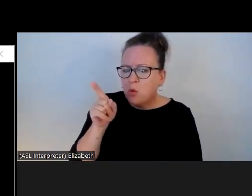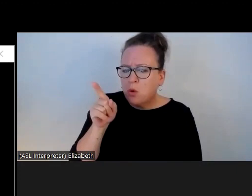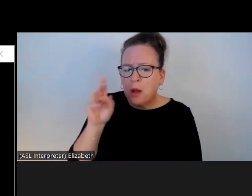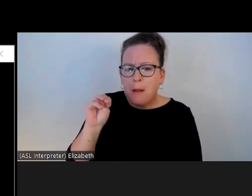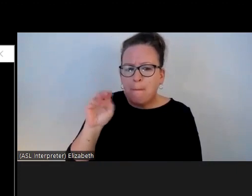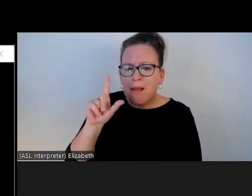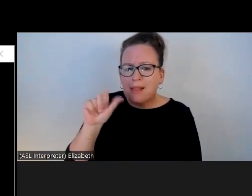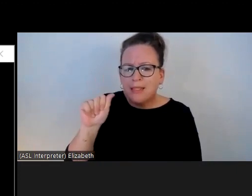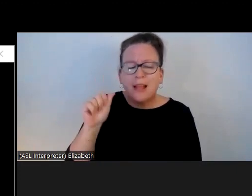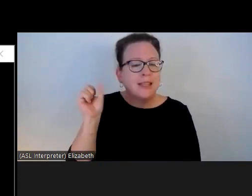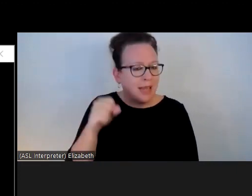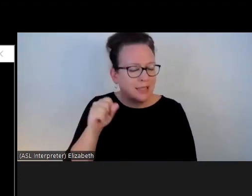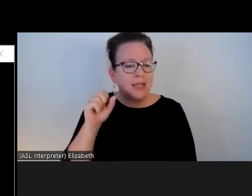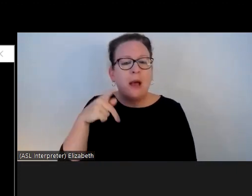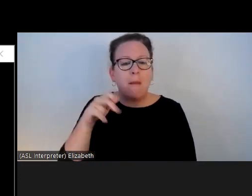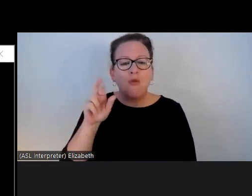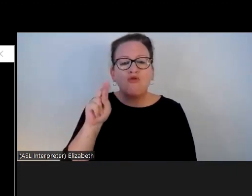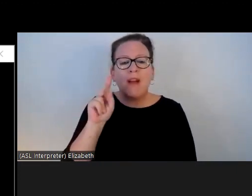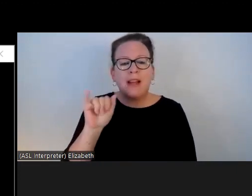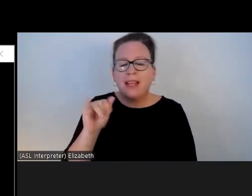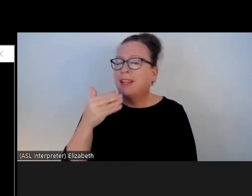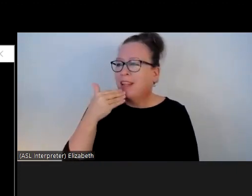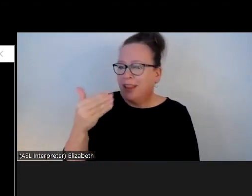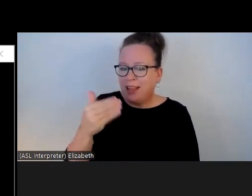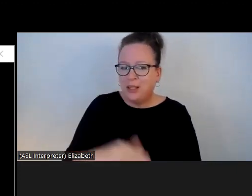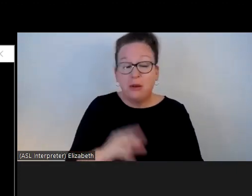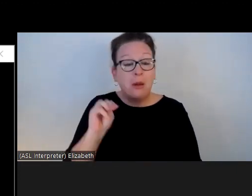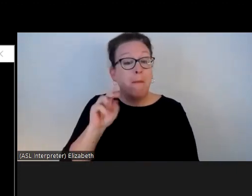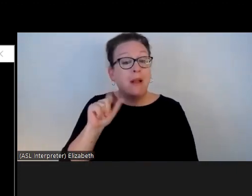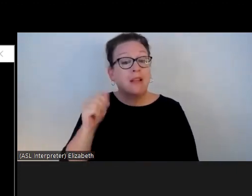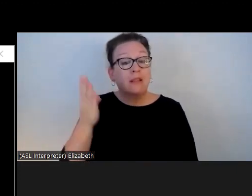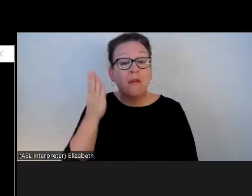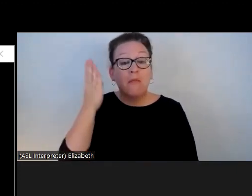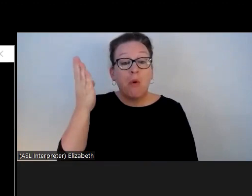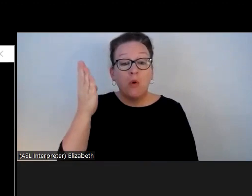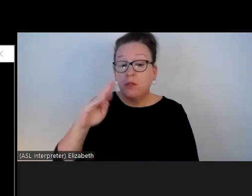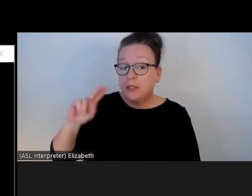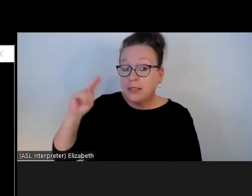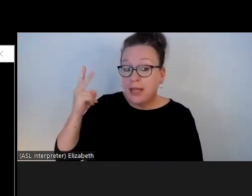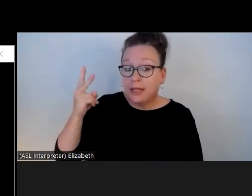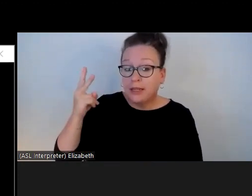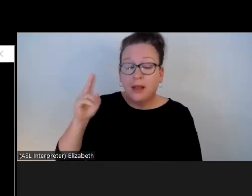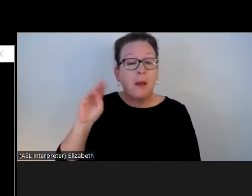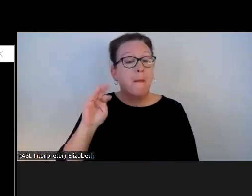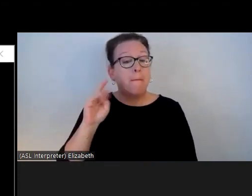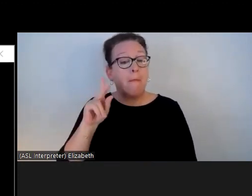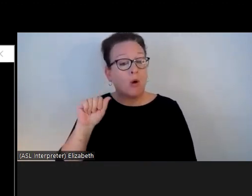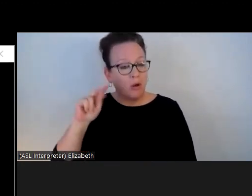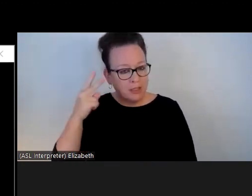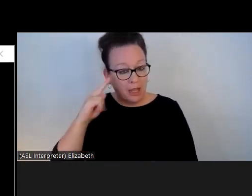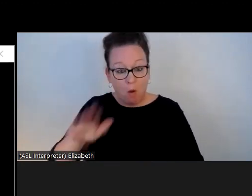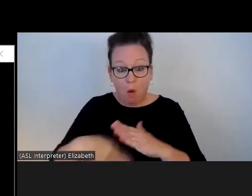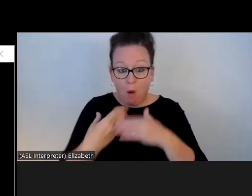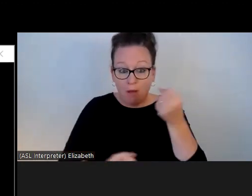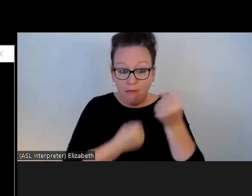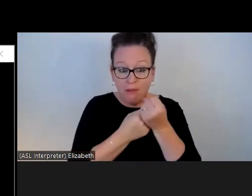Melissa. Sorry, Melissa Ferretti. Yeah, thanks. So Melissa moves. Do you want a second? second. Marco seconds. All in